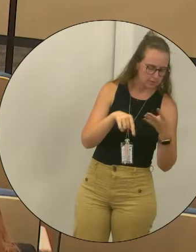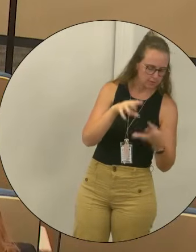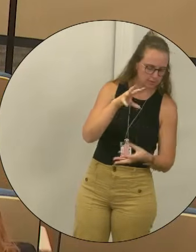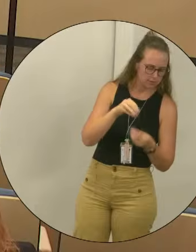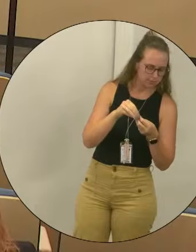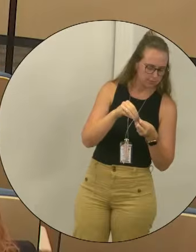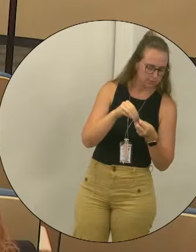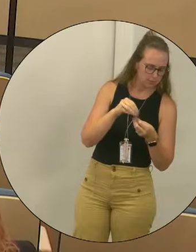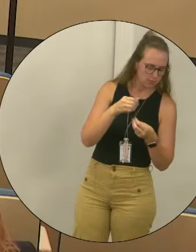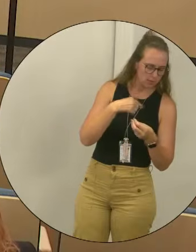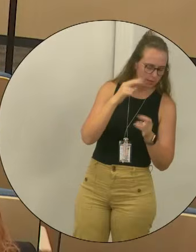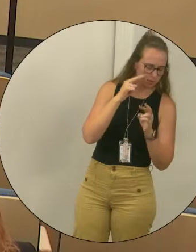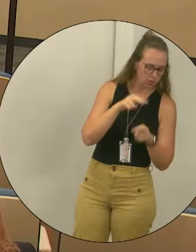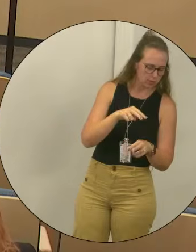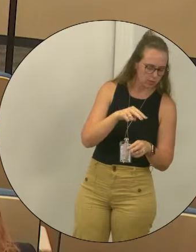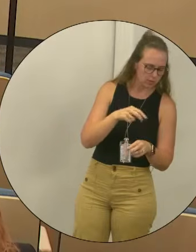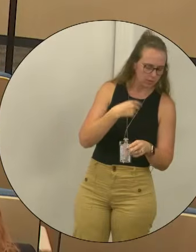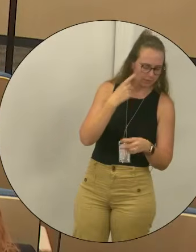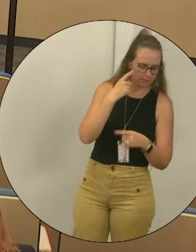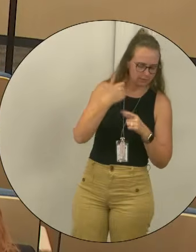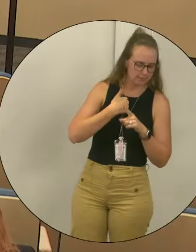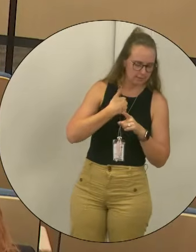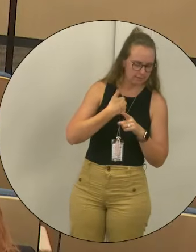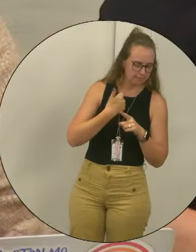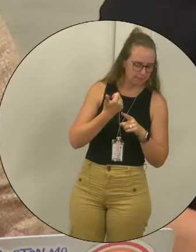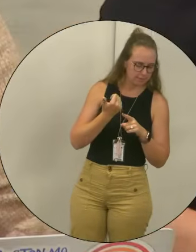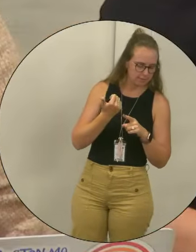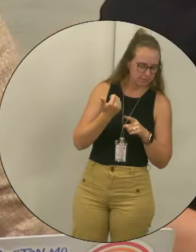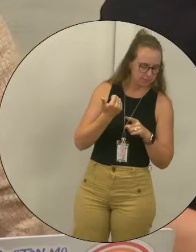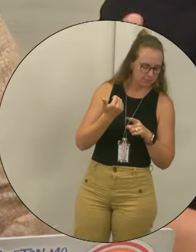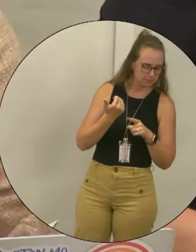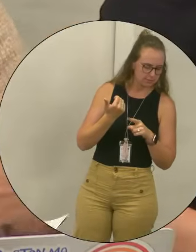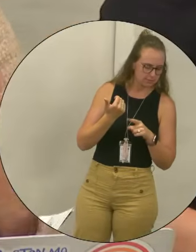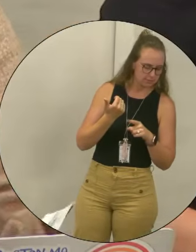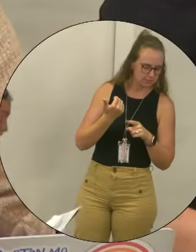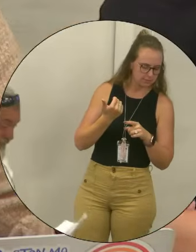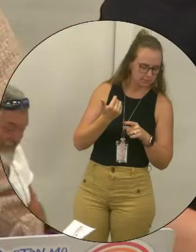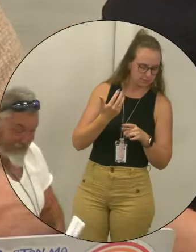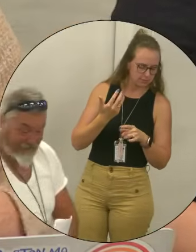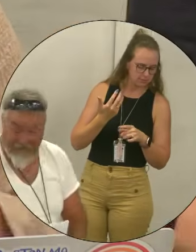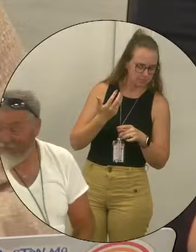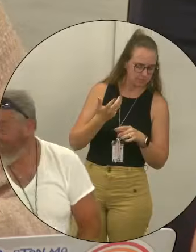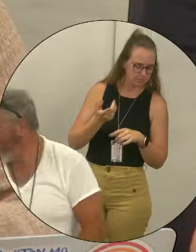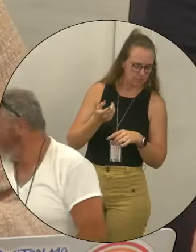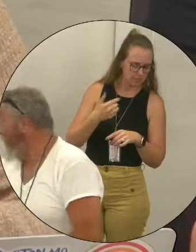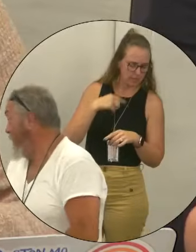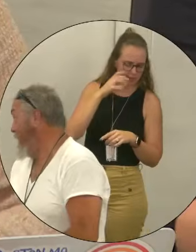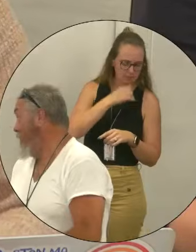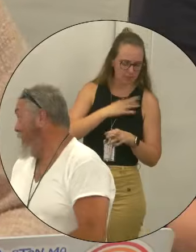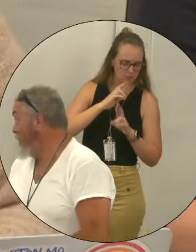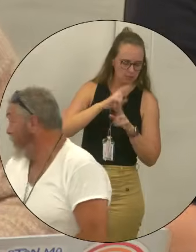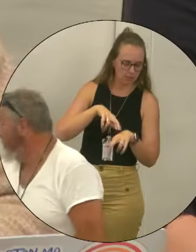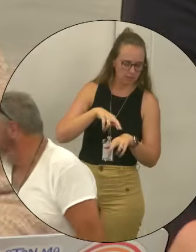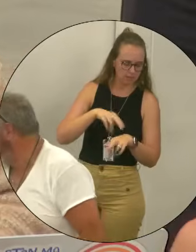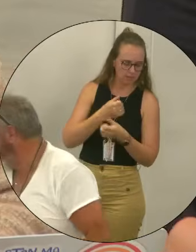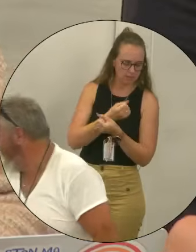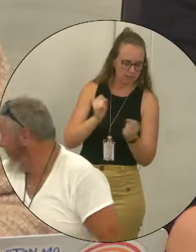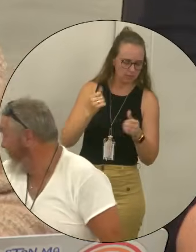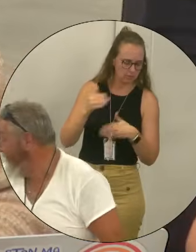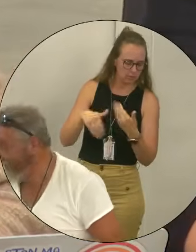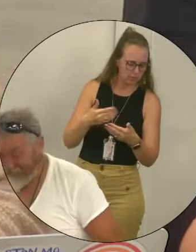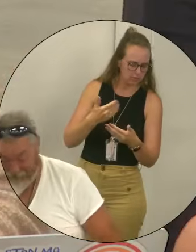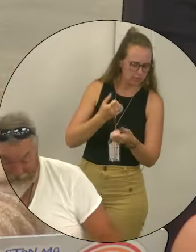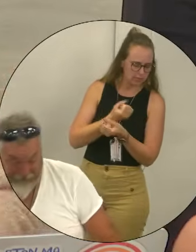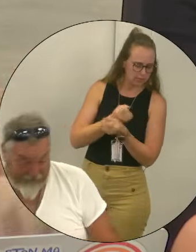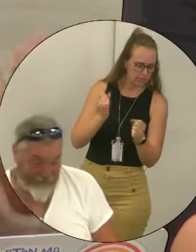And so when I'm looking, I was kind of thinking, to myself, well, the outcome, the response, I guess, to if the safety procedures that my school has